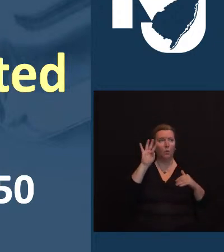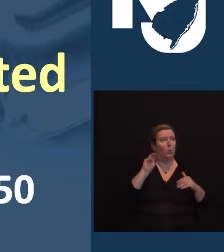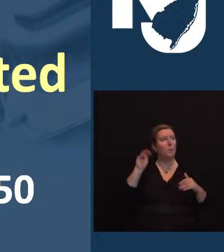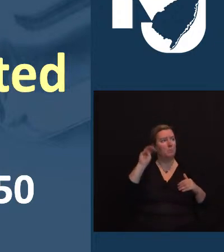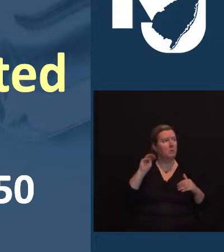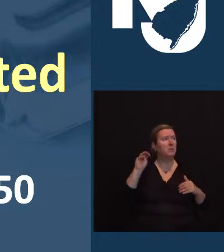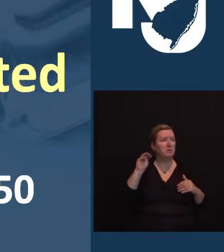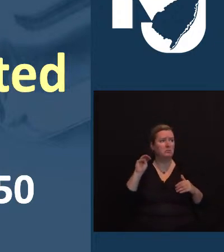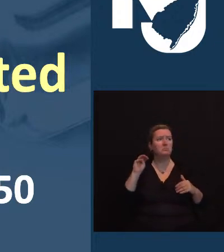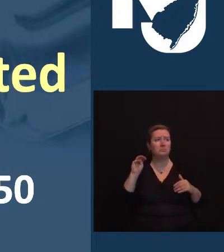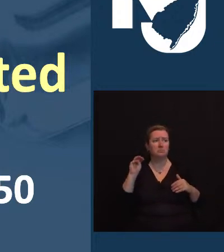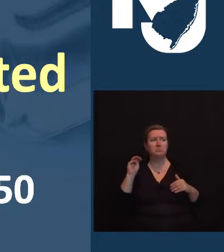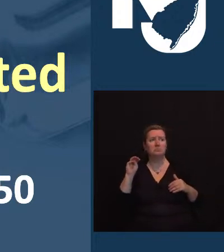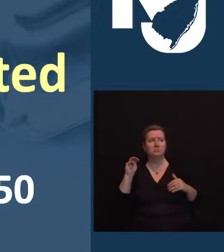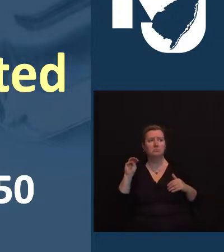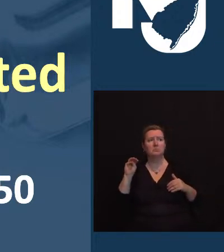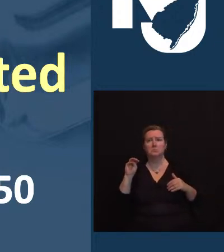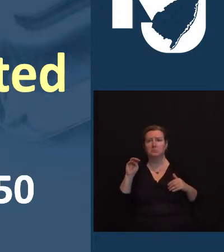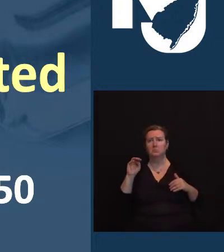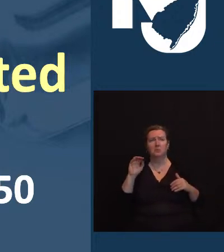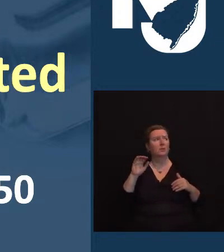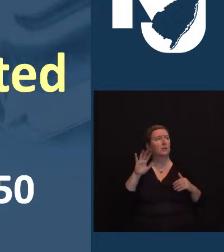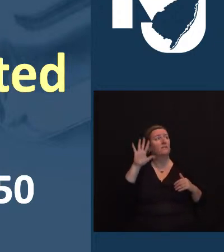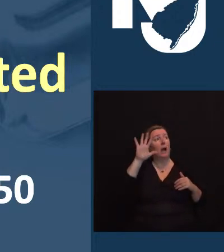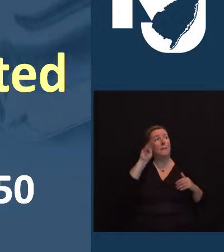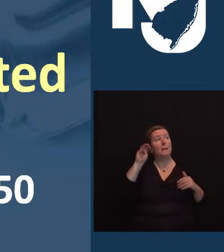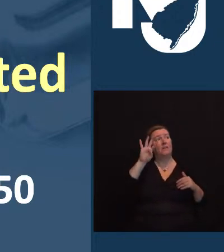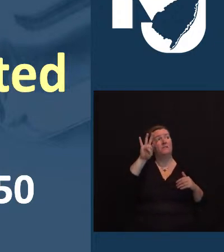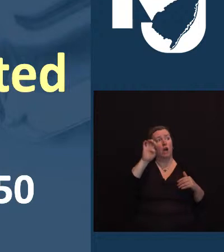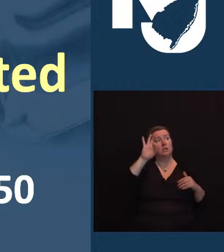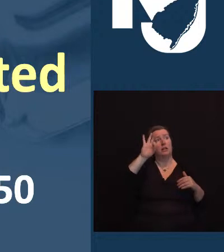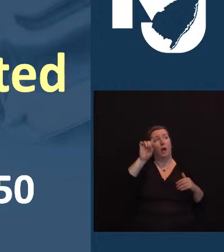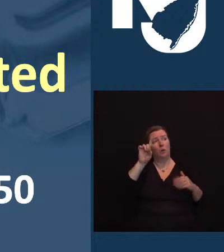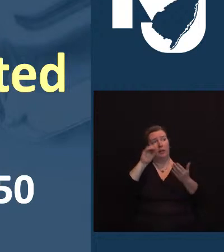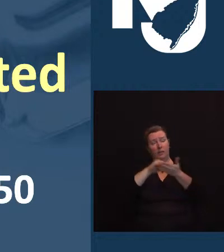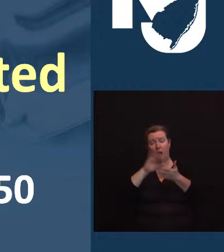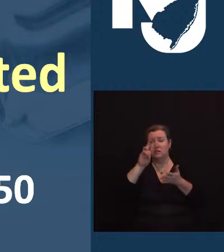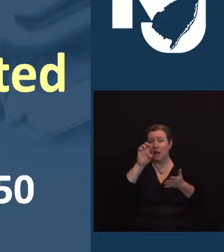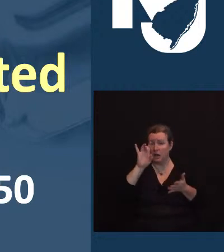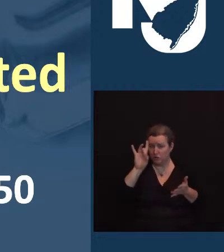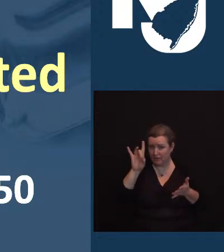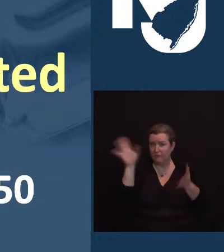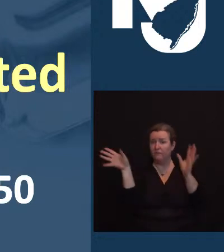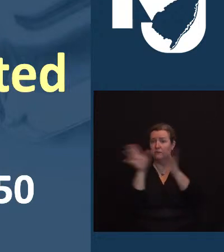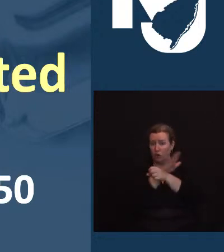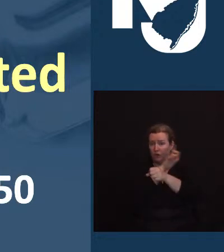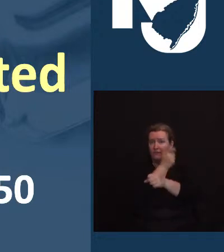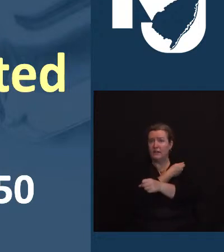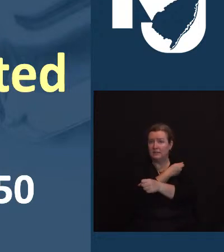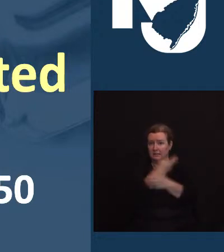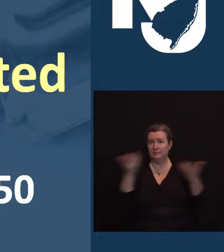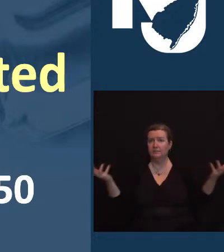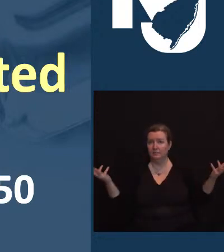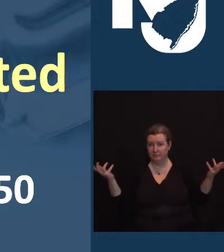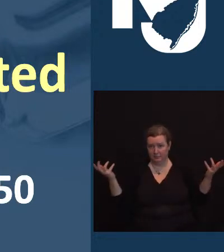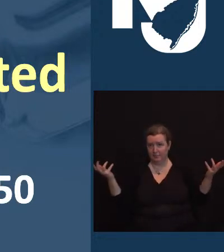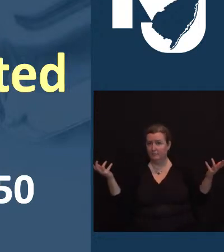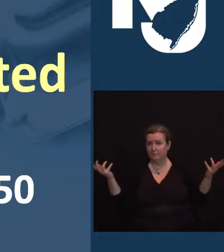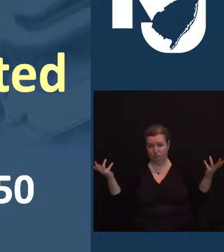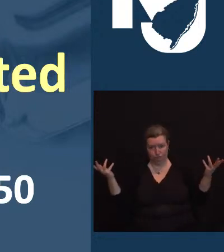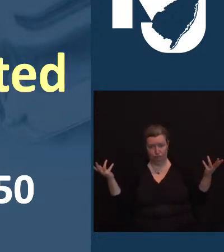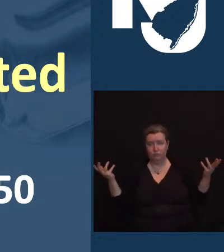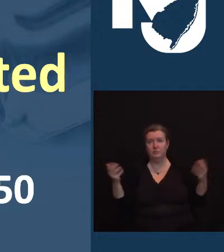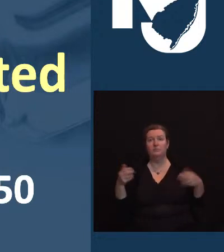4,491,608 folks who live, work, or study in New Jersey who have received their full doses, and the majority are past the point where they are considered